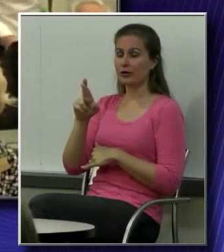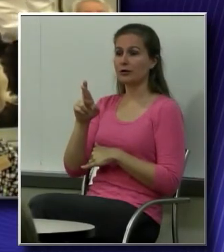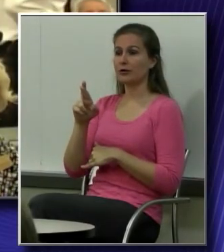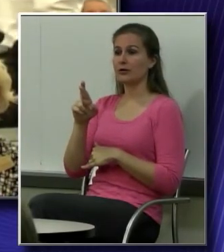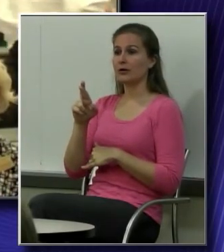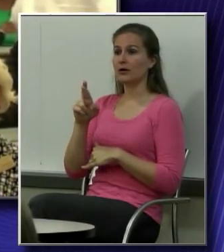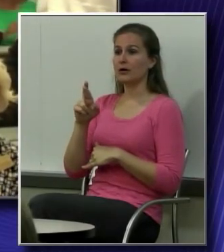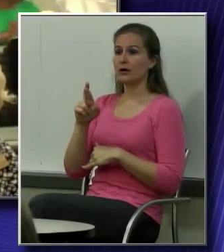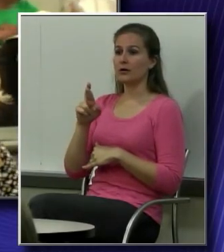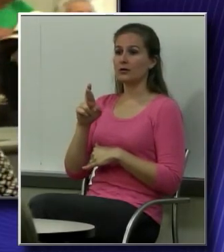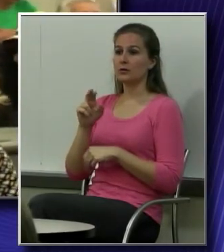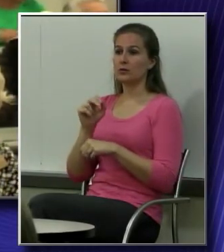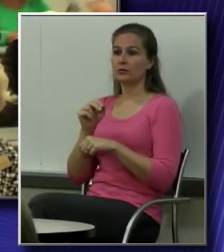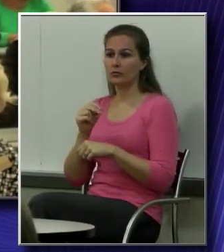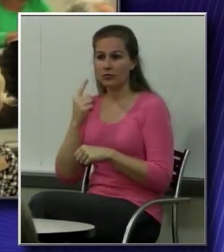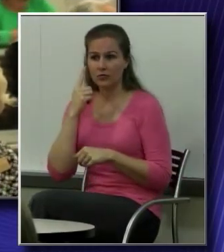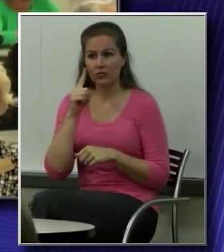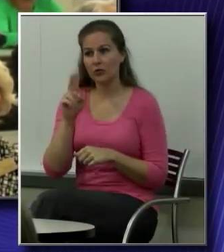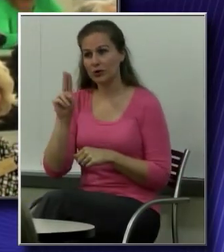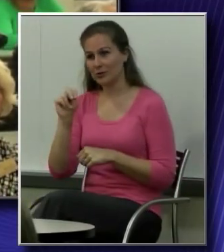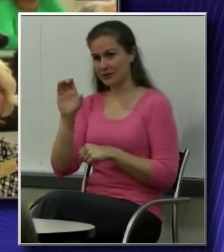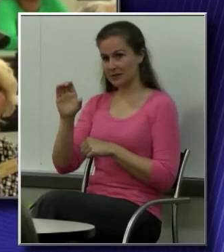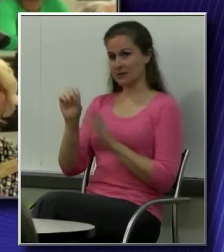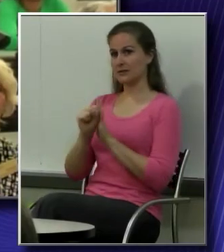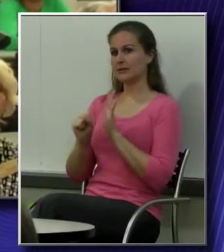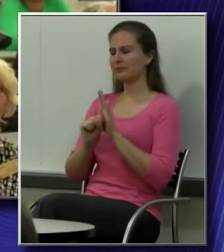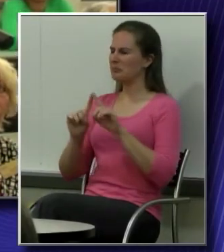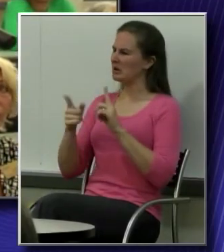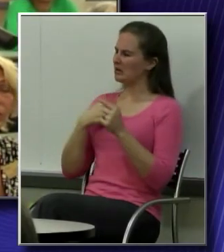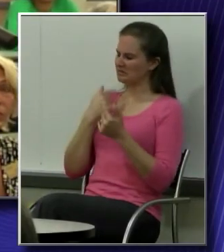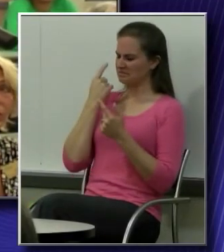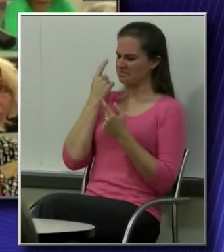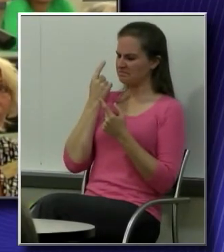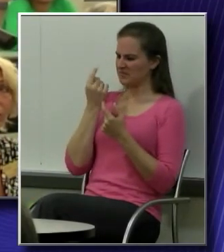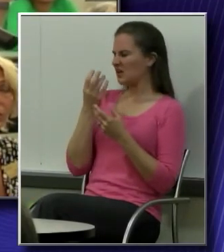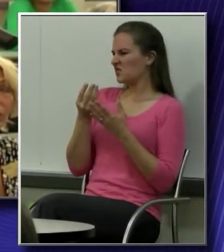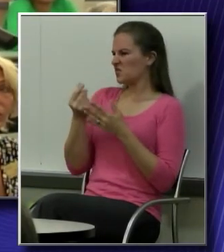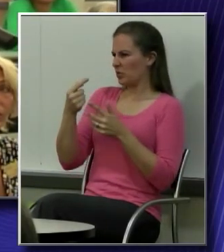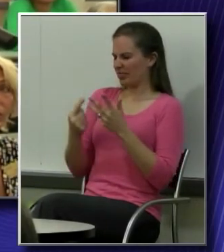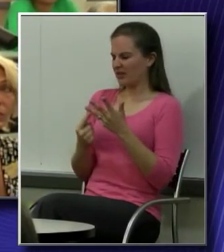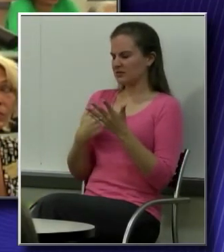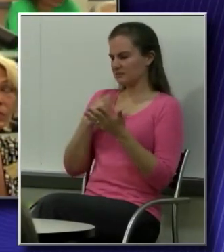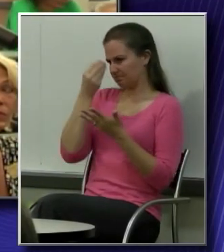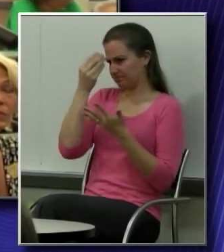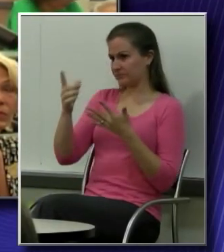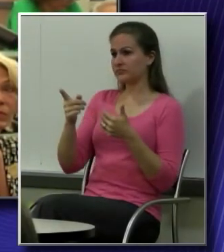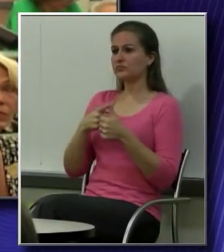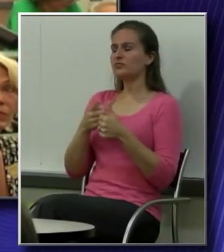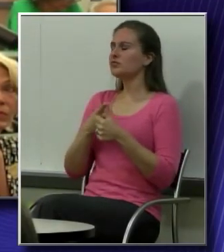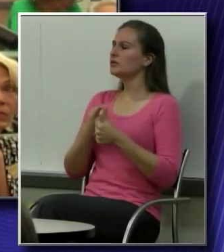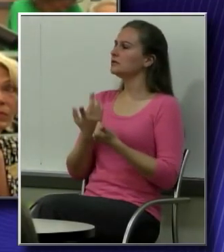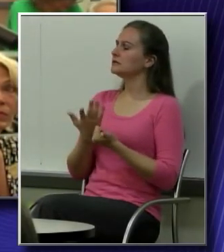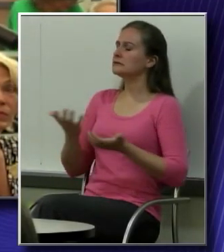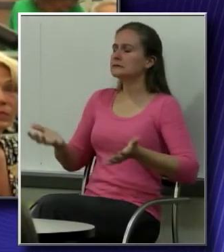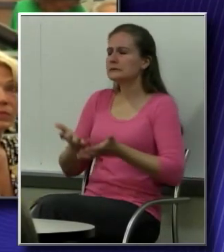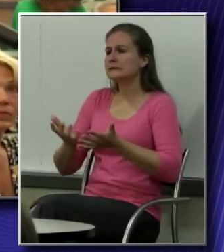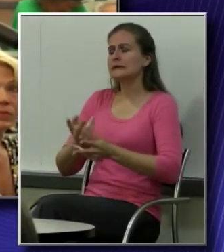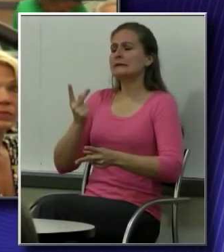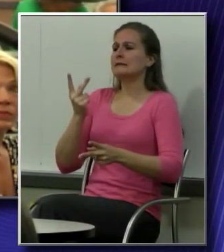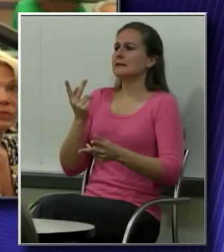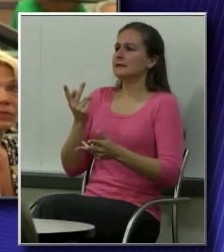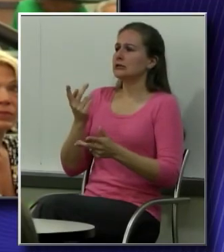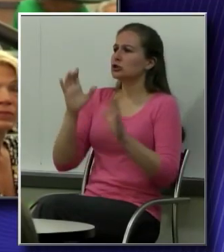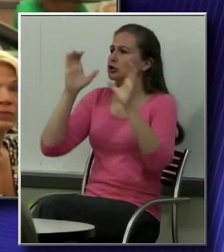this opportunity to speak. A couple of observations. The first is I would urge you to keep this search as open